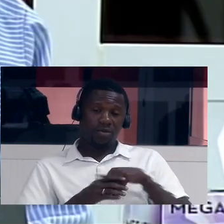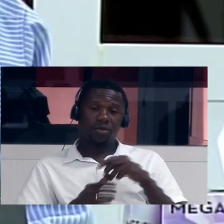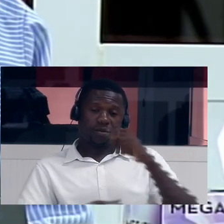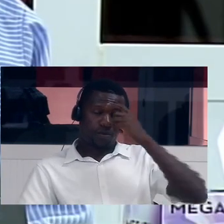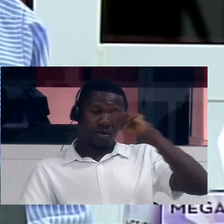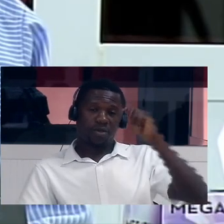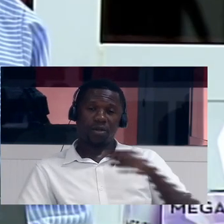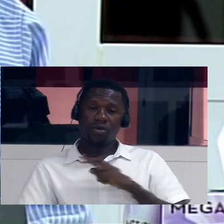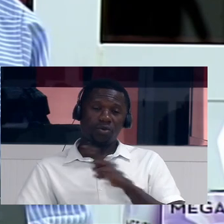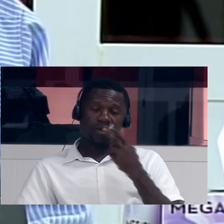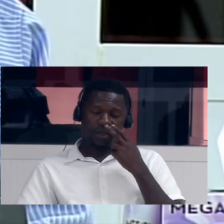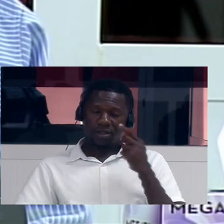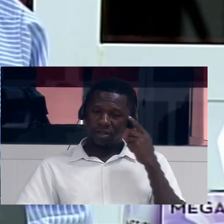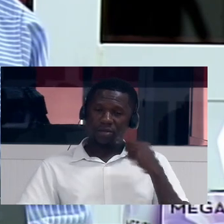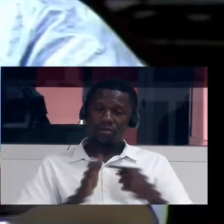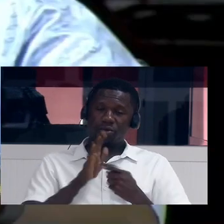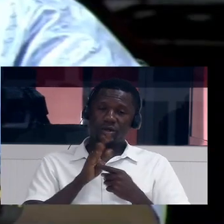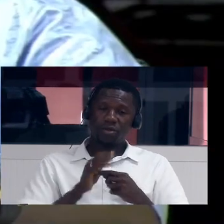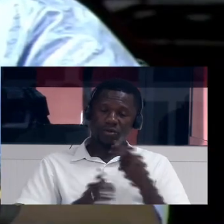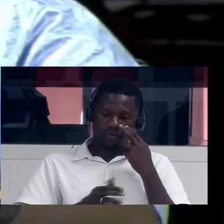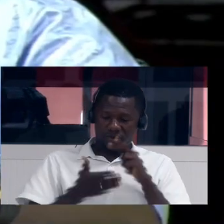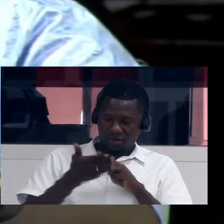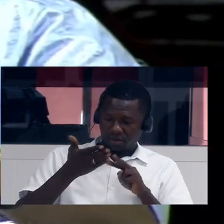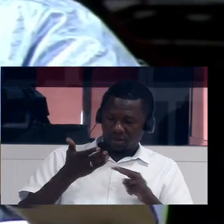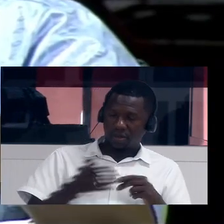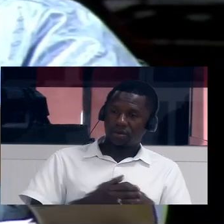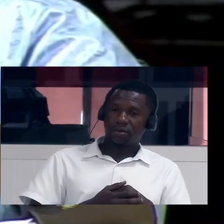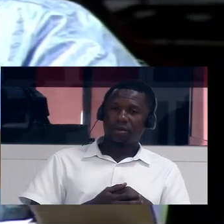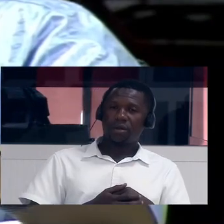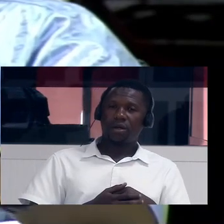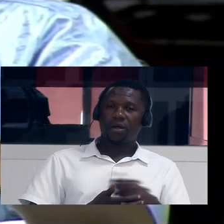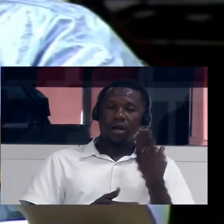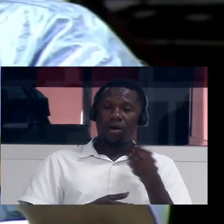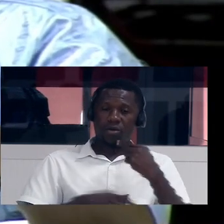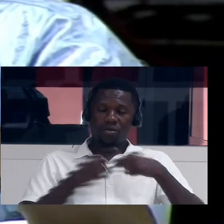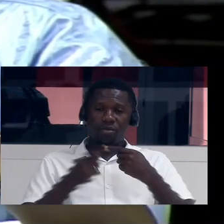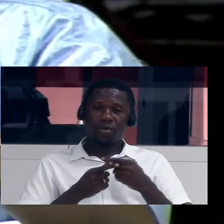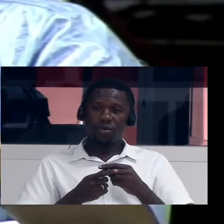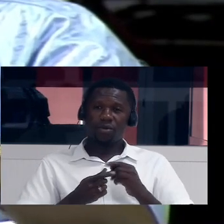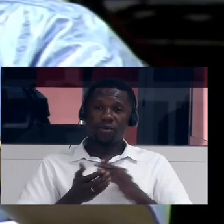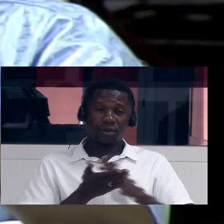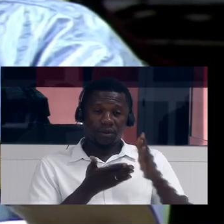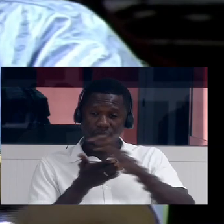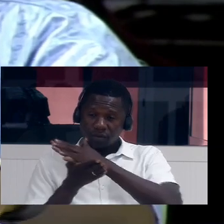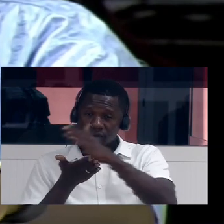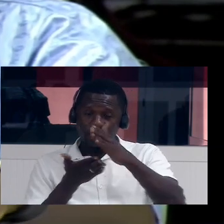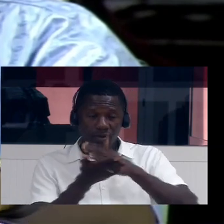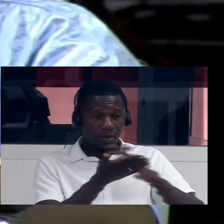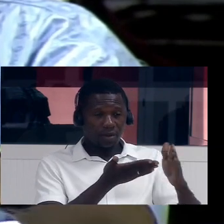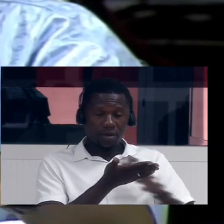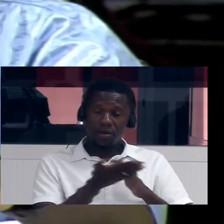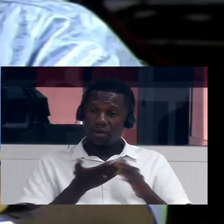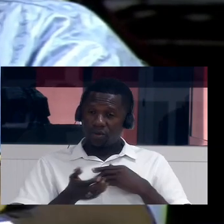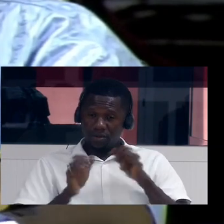you to see it? At the time, no. How about dissemination? Would it be necessary to have this properly disseminated to all